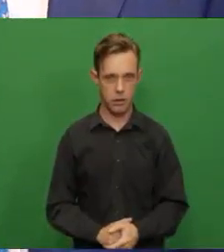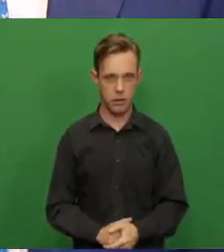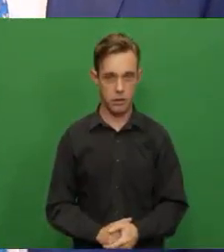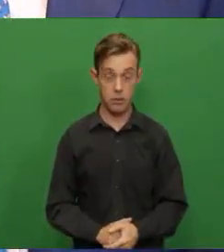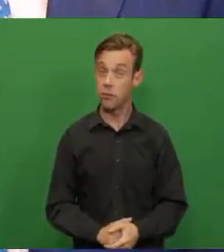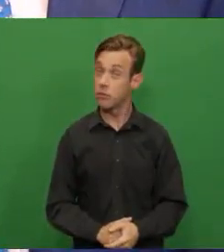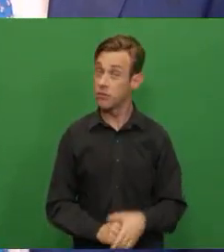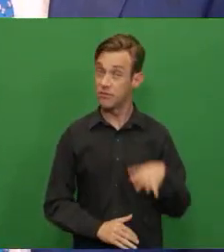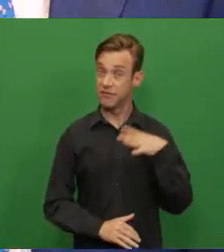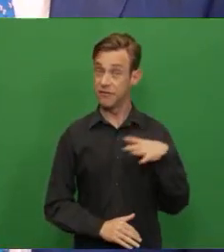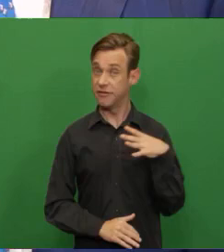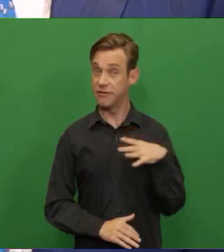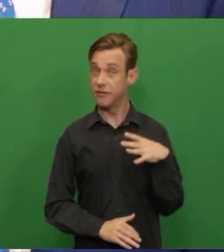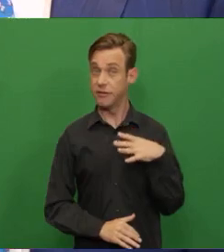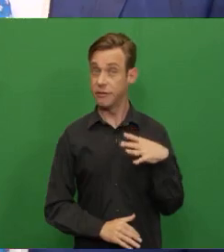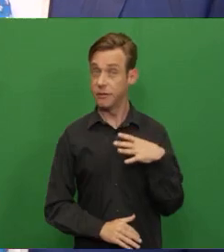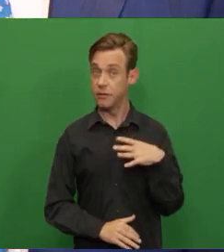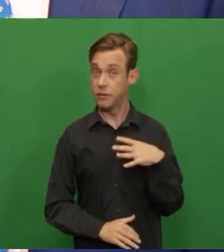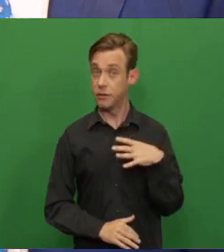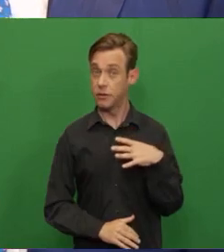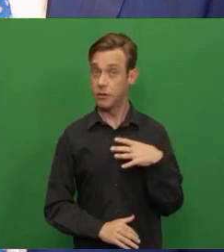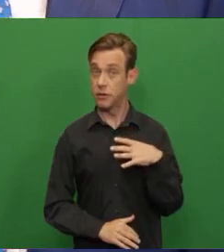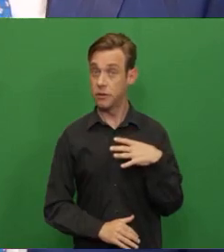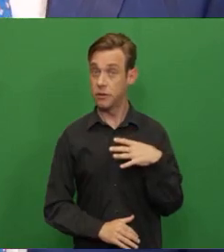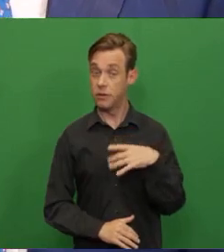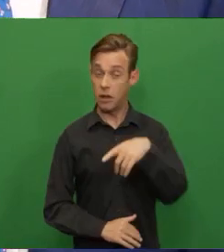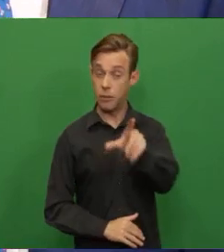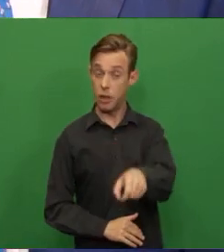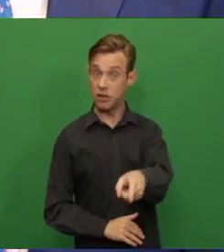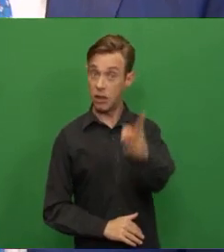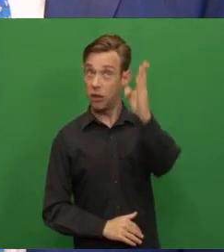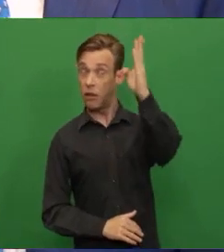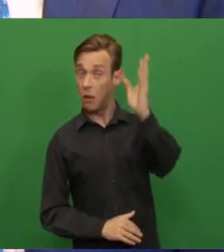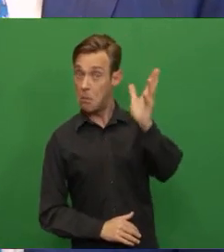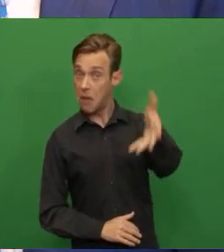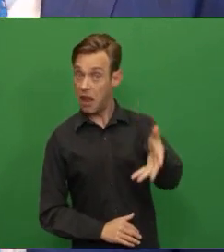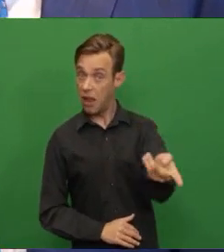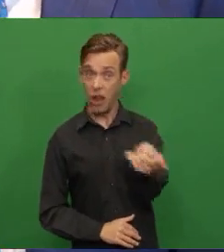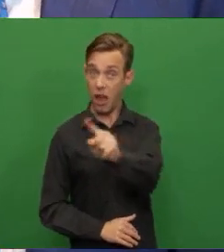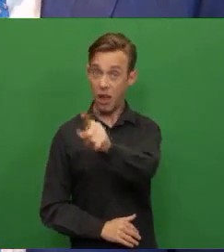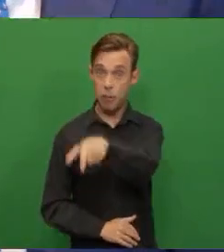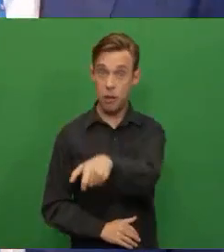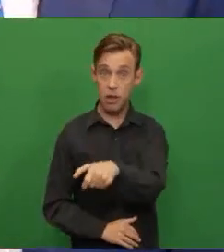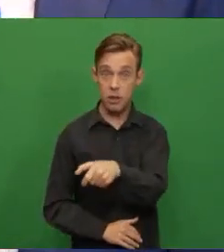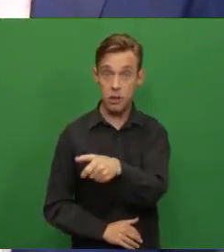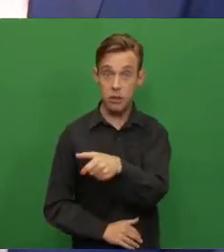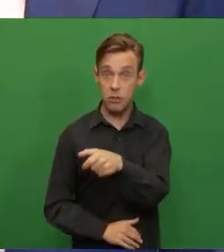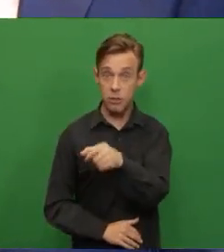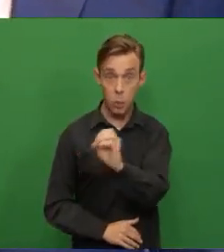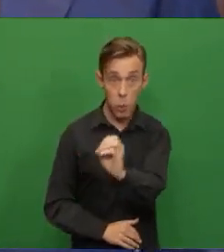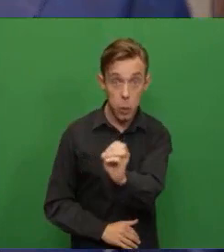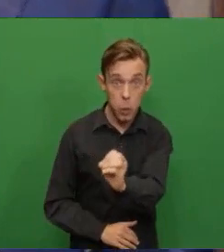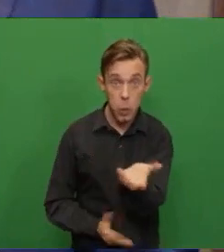Is that the only person interested in questions? Okay.